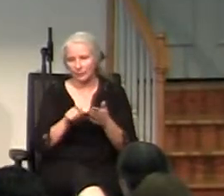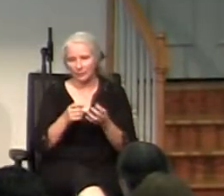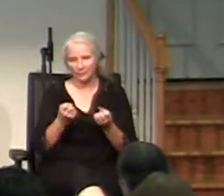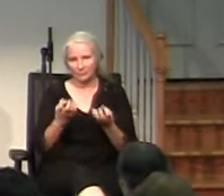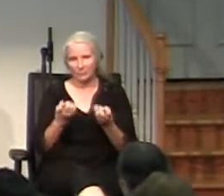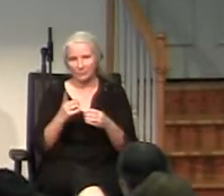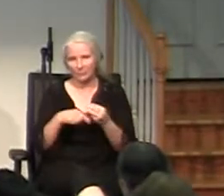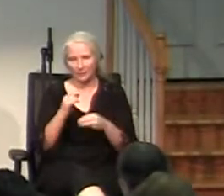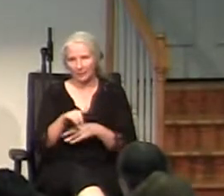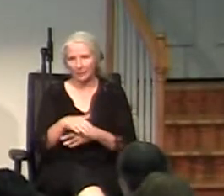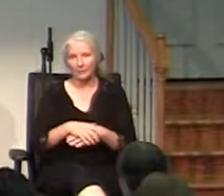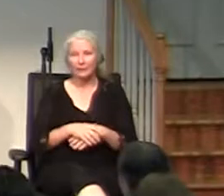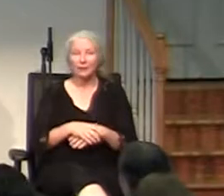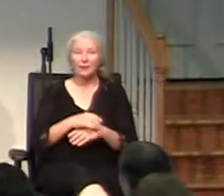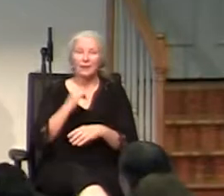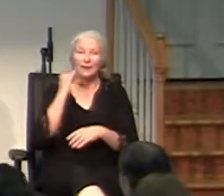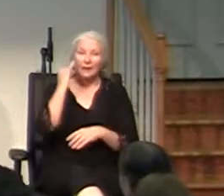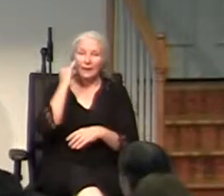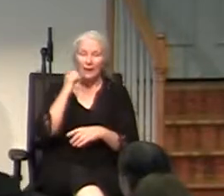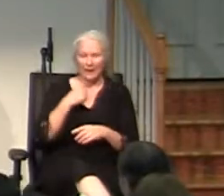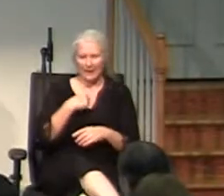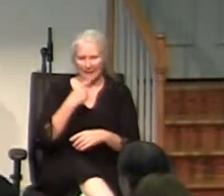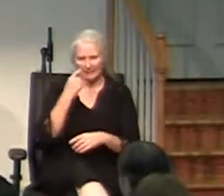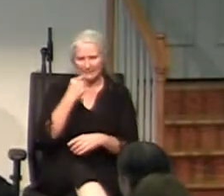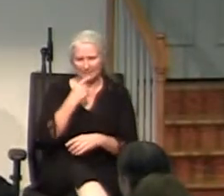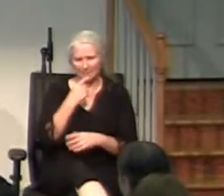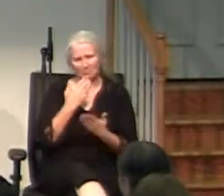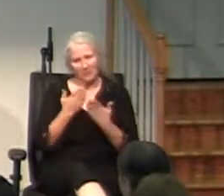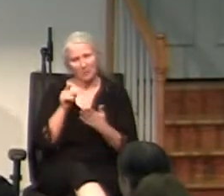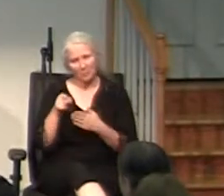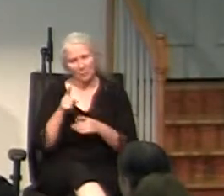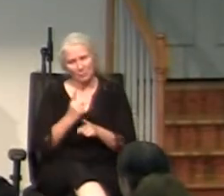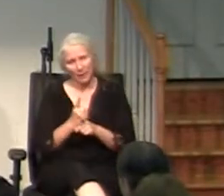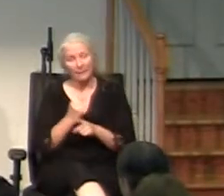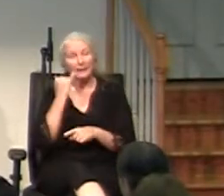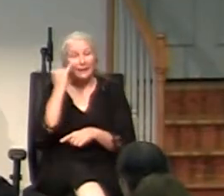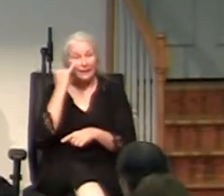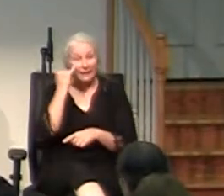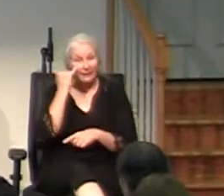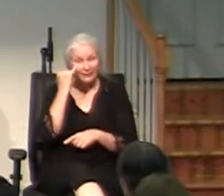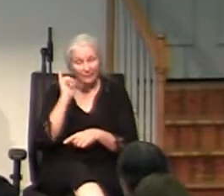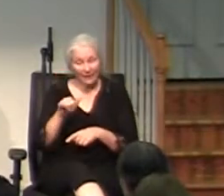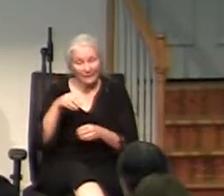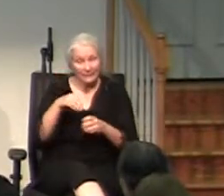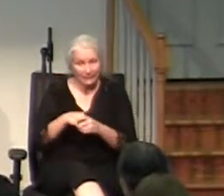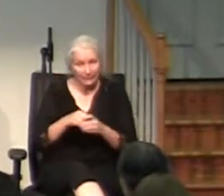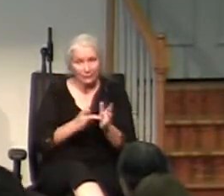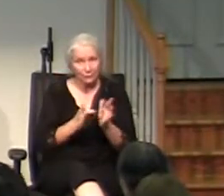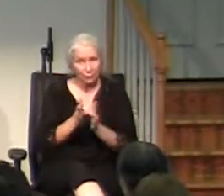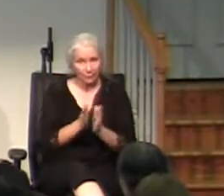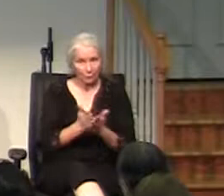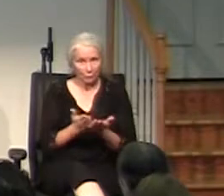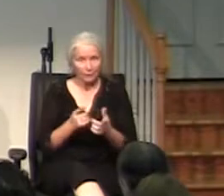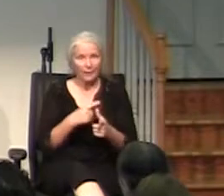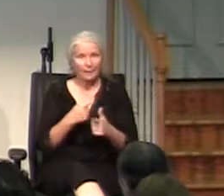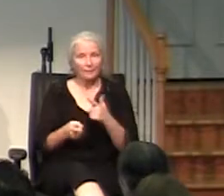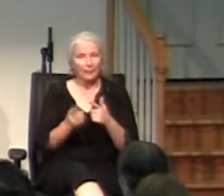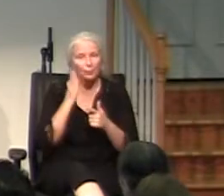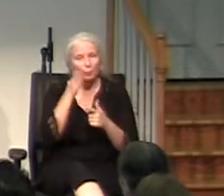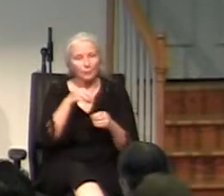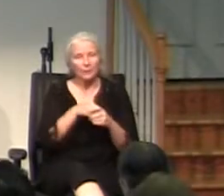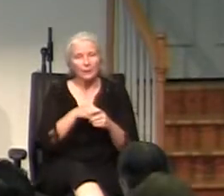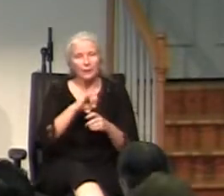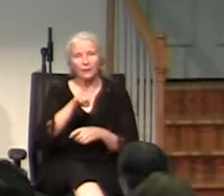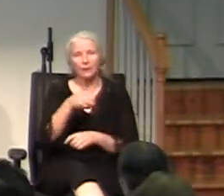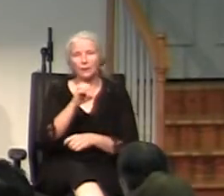If it were in the scriptures, we'd find it in all of our journals. And so I said, I'll take your word of that. But I want to